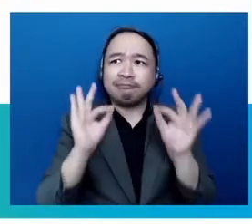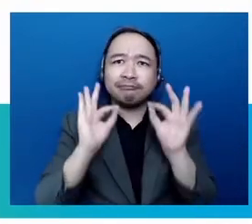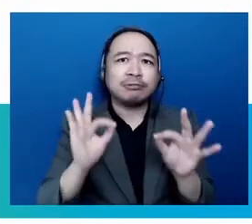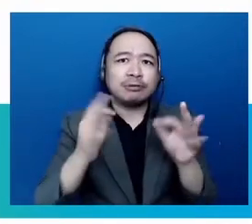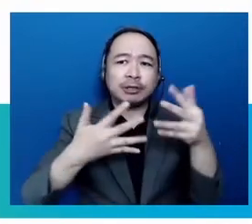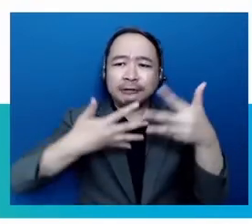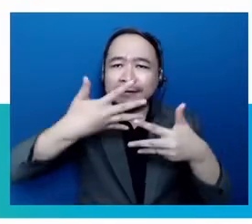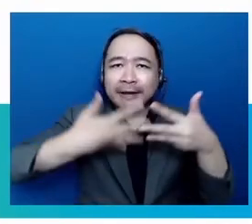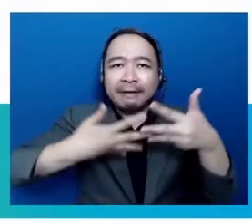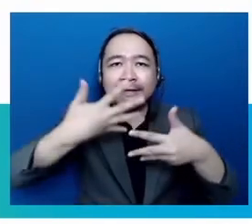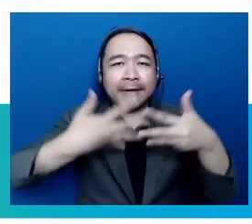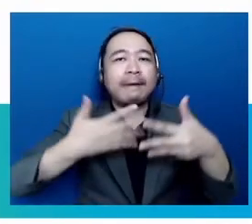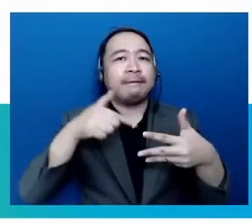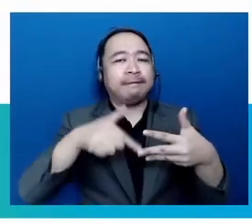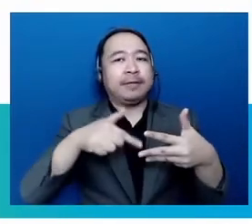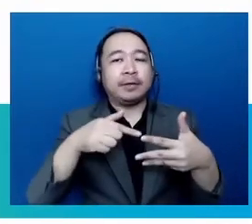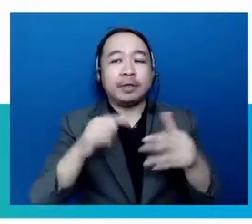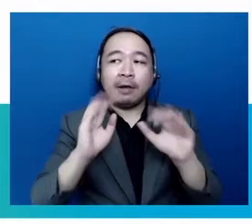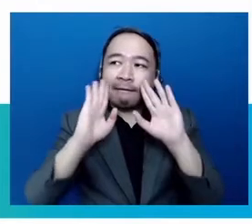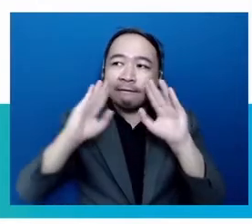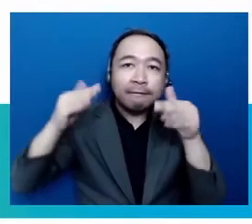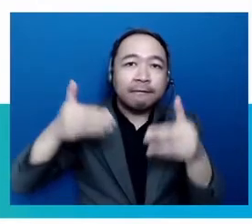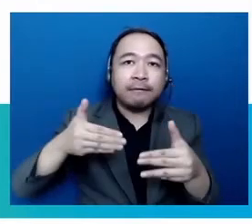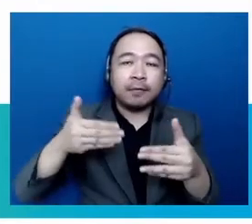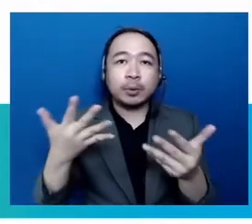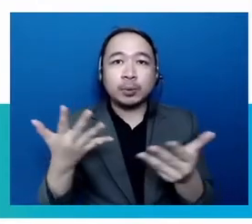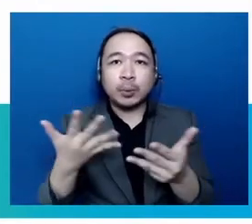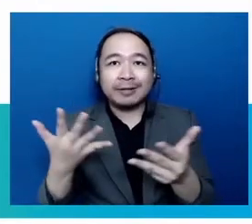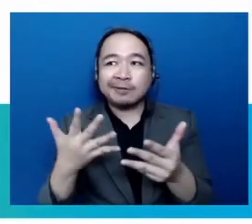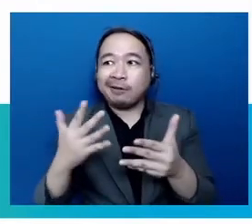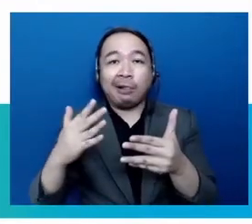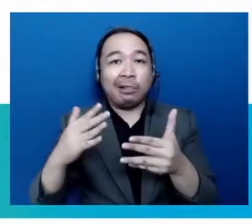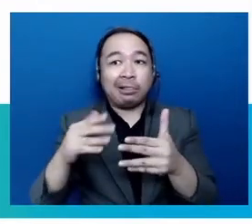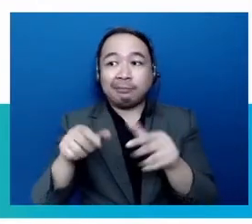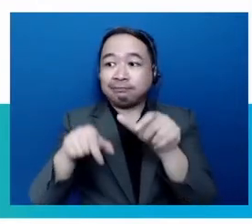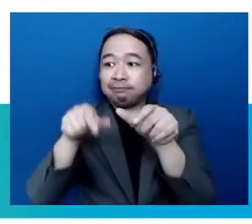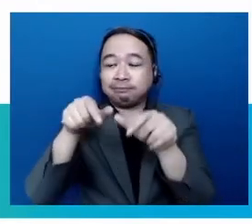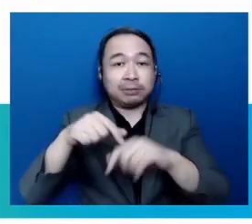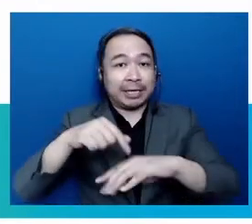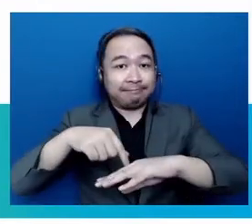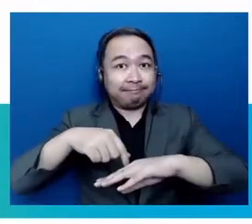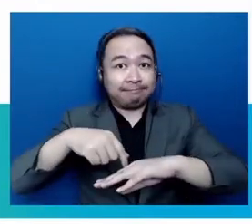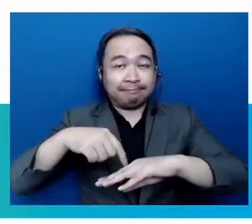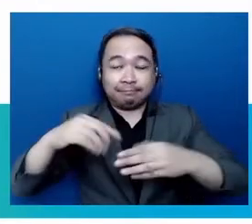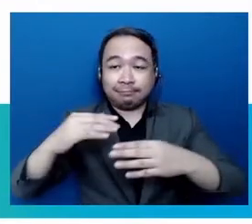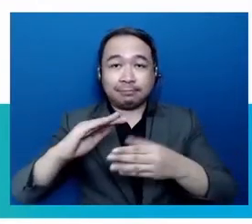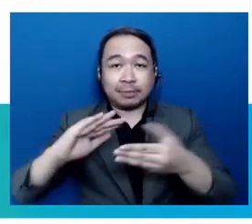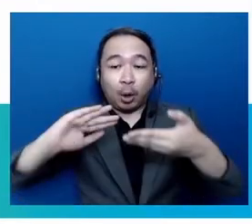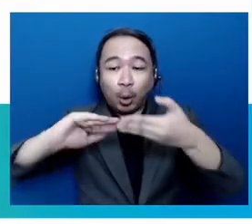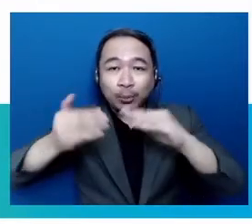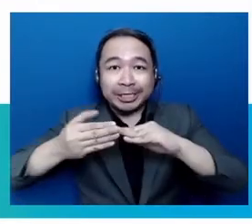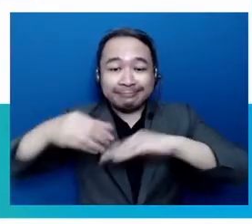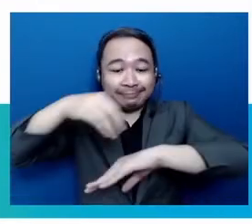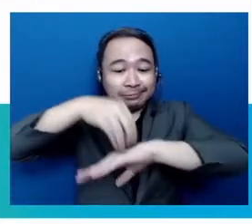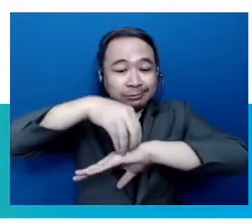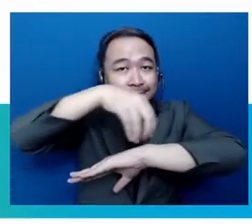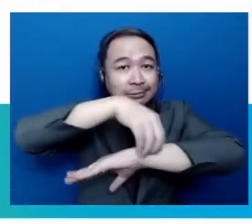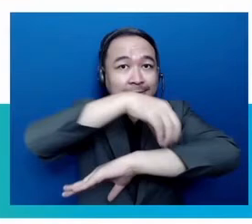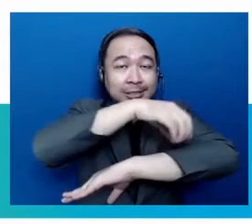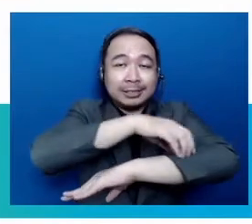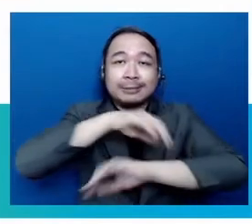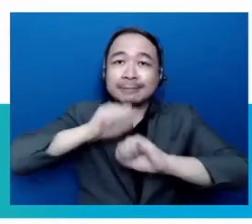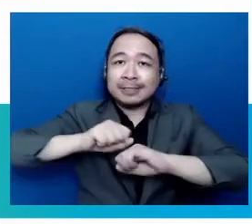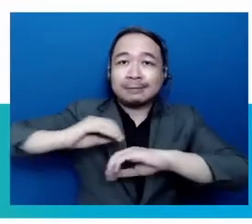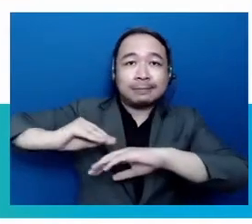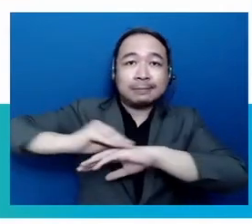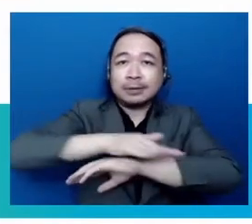know that a focus on coastal populations can raise countries in